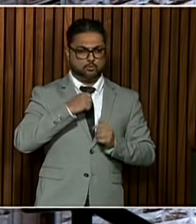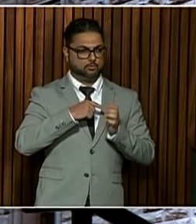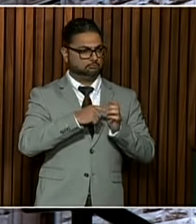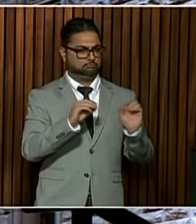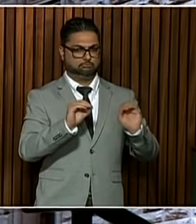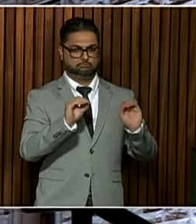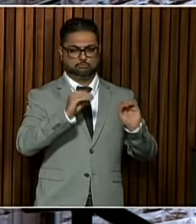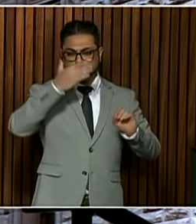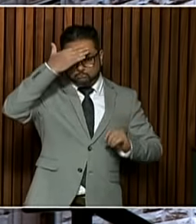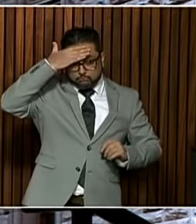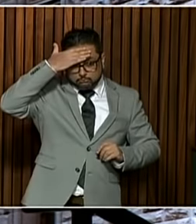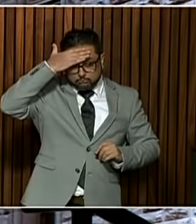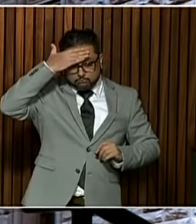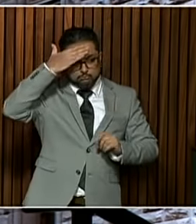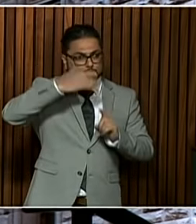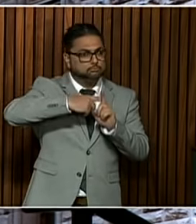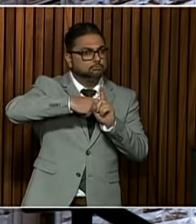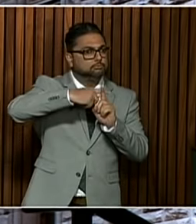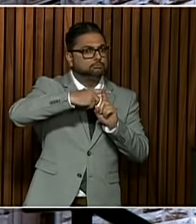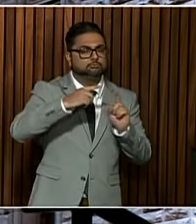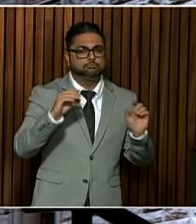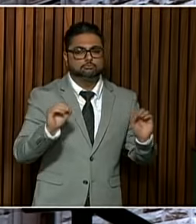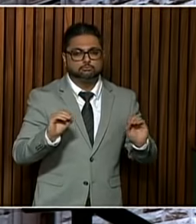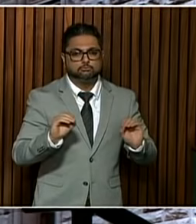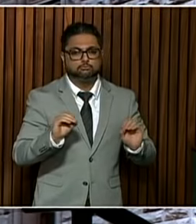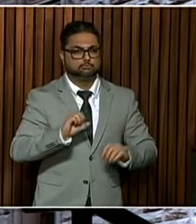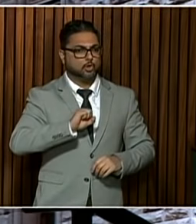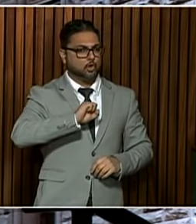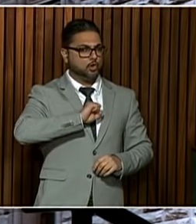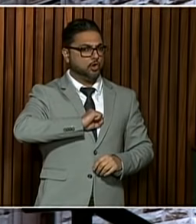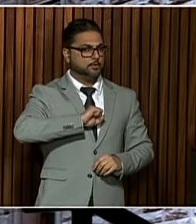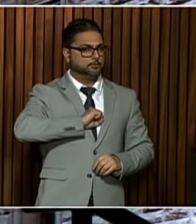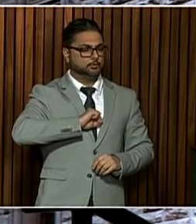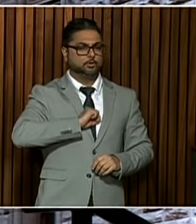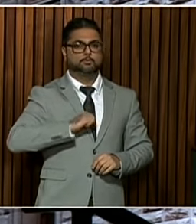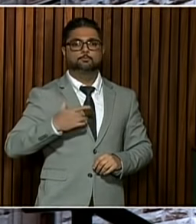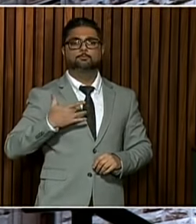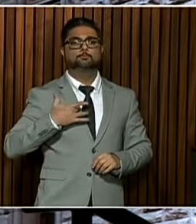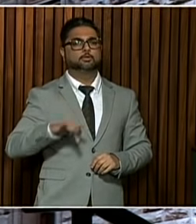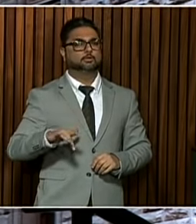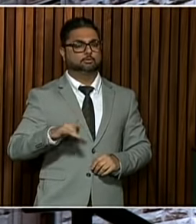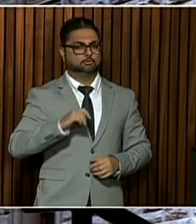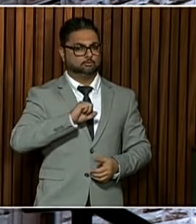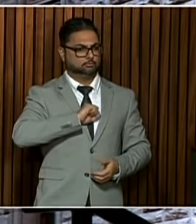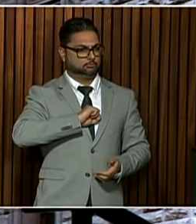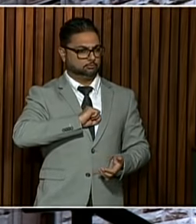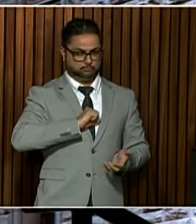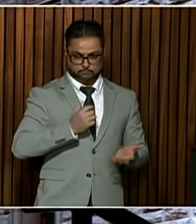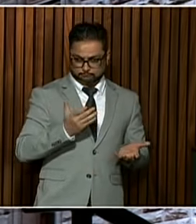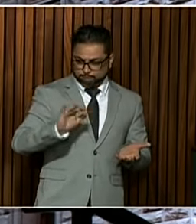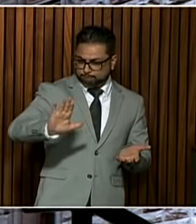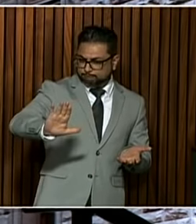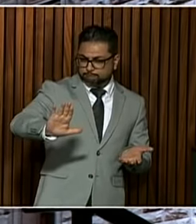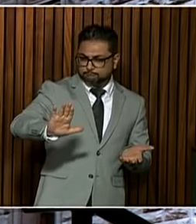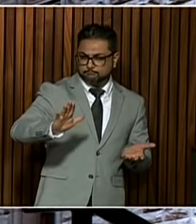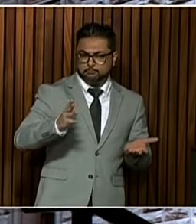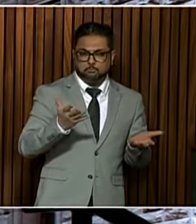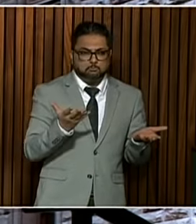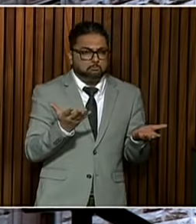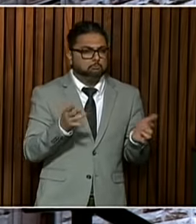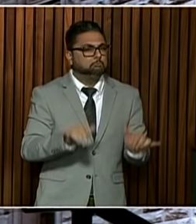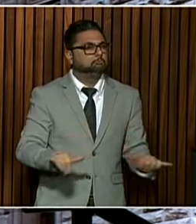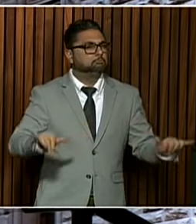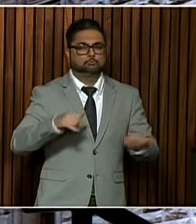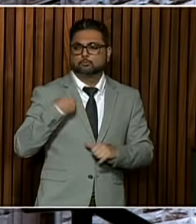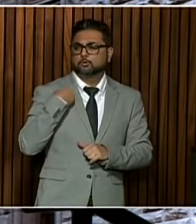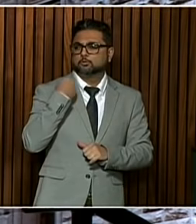have a very significant change in their cough. Some may be coughing all the time anyways. And some have always a certain level of shortness of breath